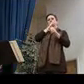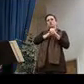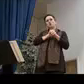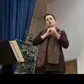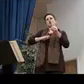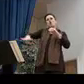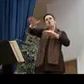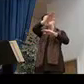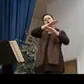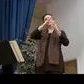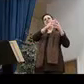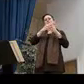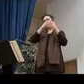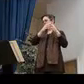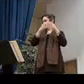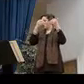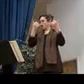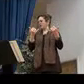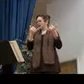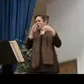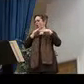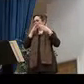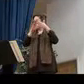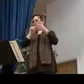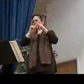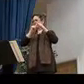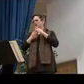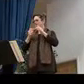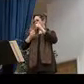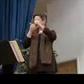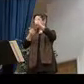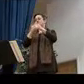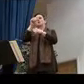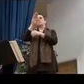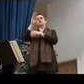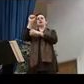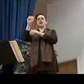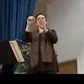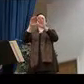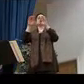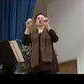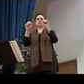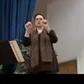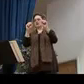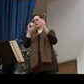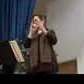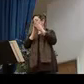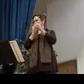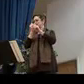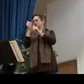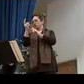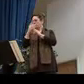way to begin the pursuit of their bachelor's degree this next year. Both Stacey and Eva